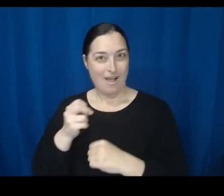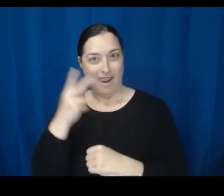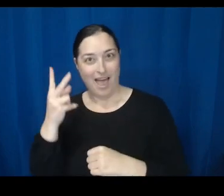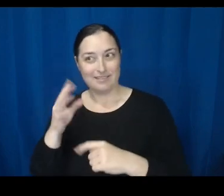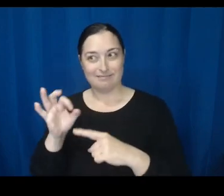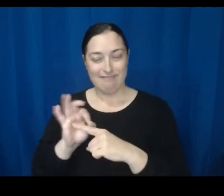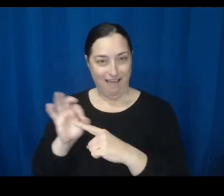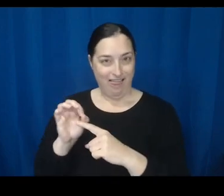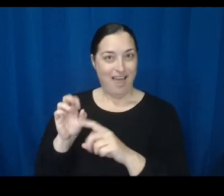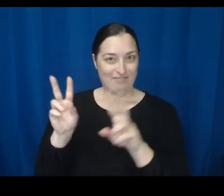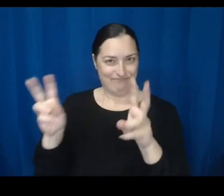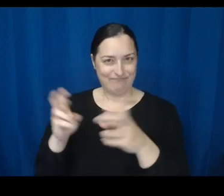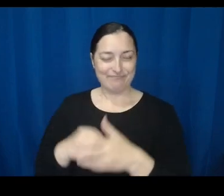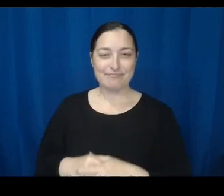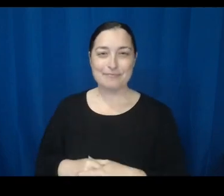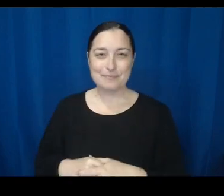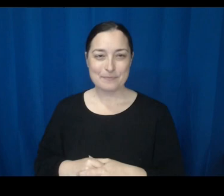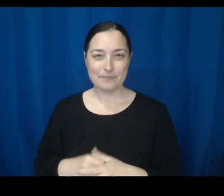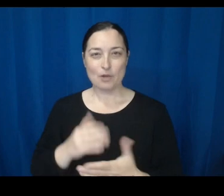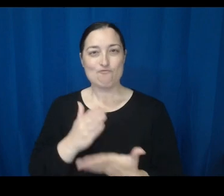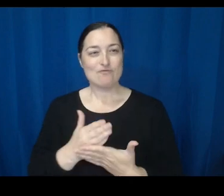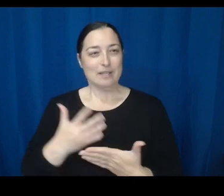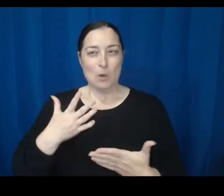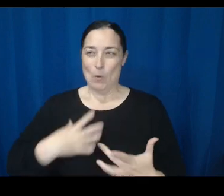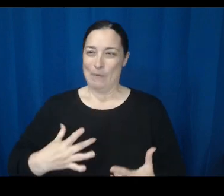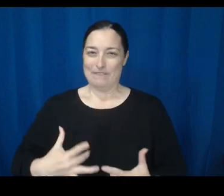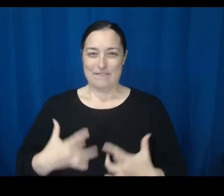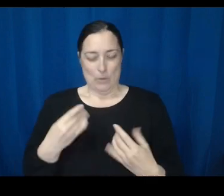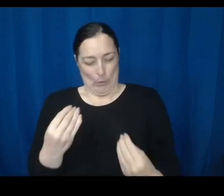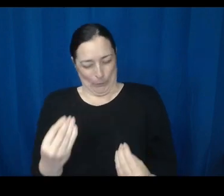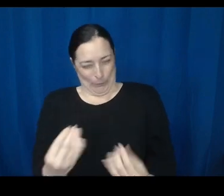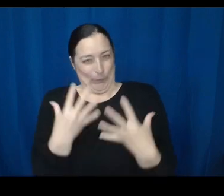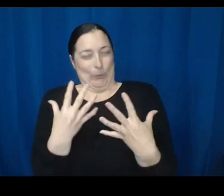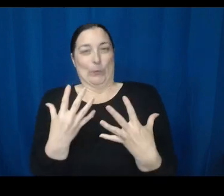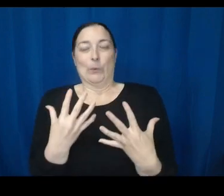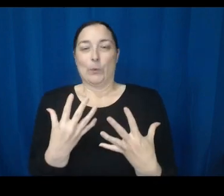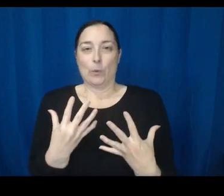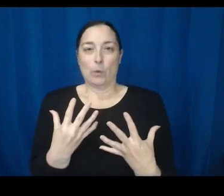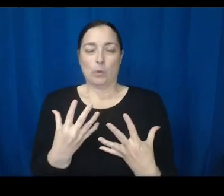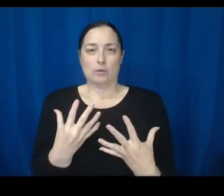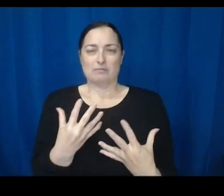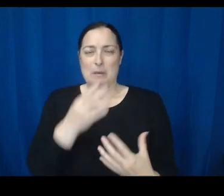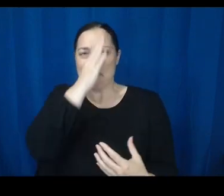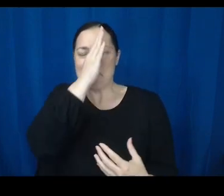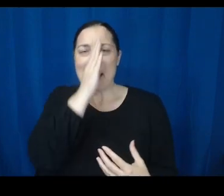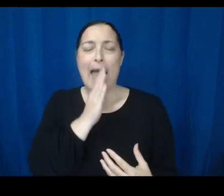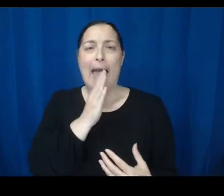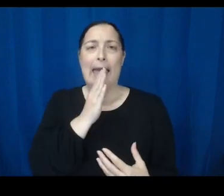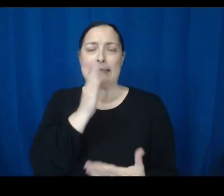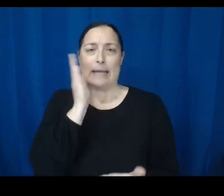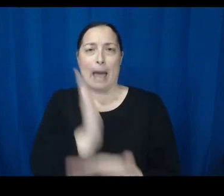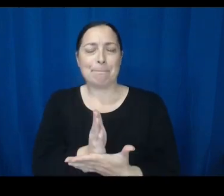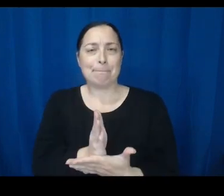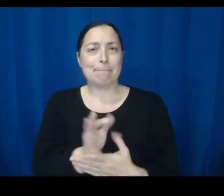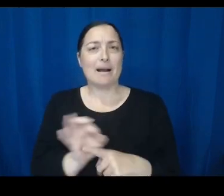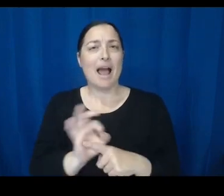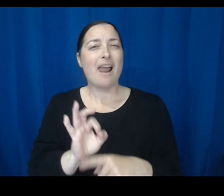get the feeling of penetrating light. Nothing to me is solid colour. There must always be light within